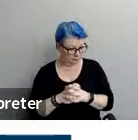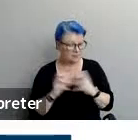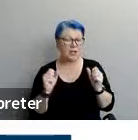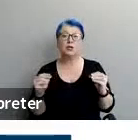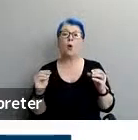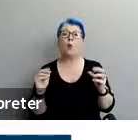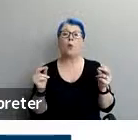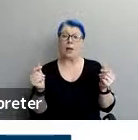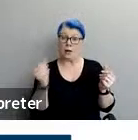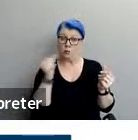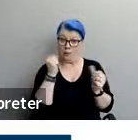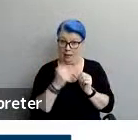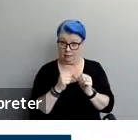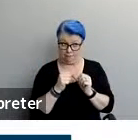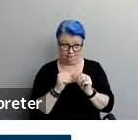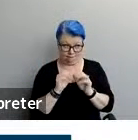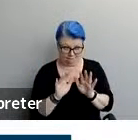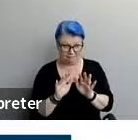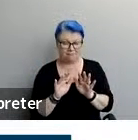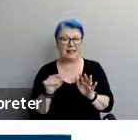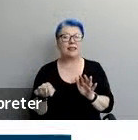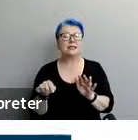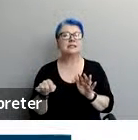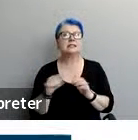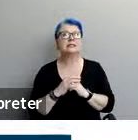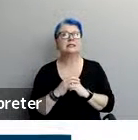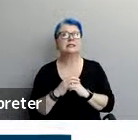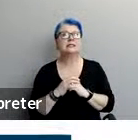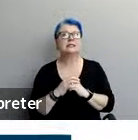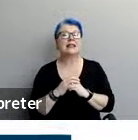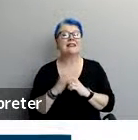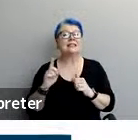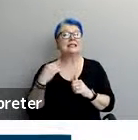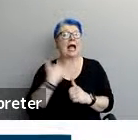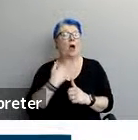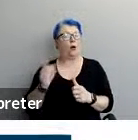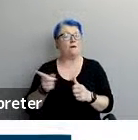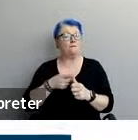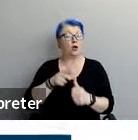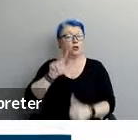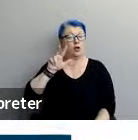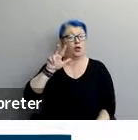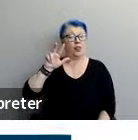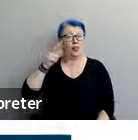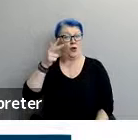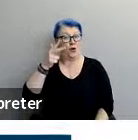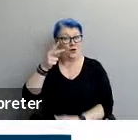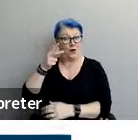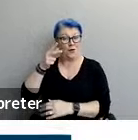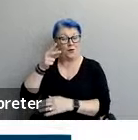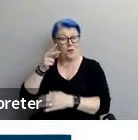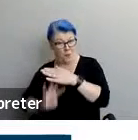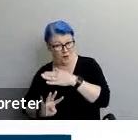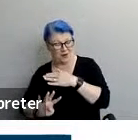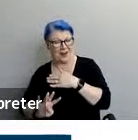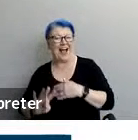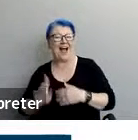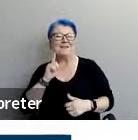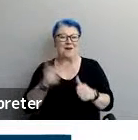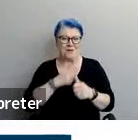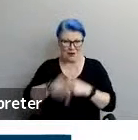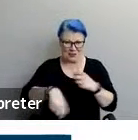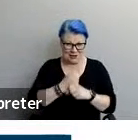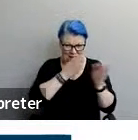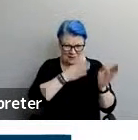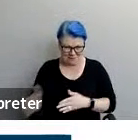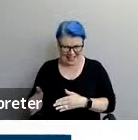So, just a quick reminder, this is third quarter, our first third quarter of our 5-year plan. So we're not even a year into this plan yet,